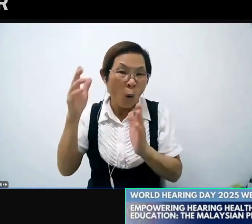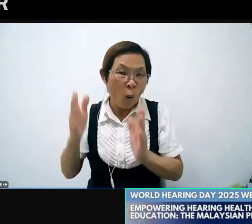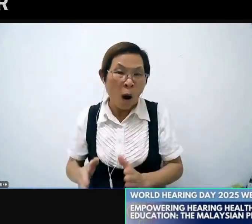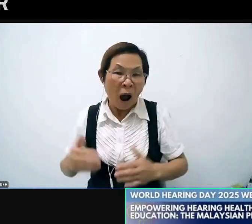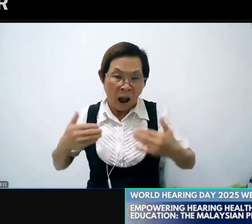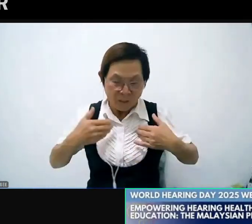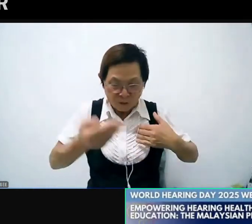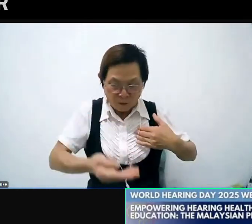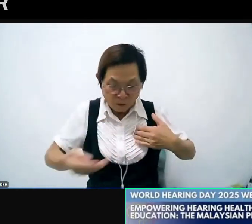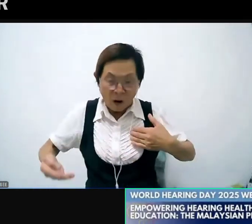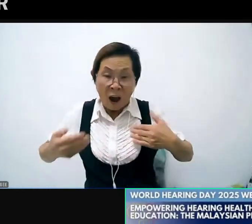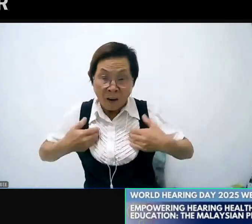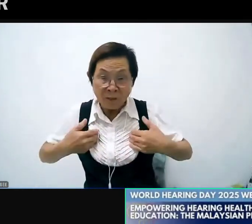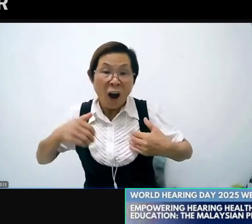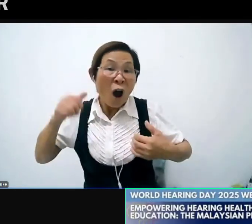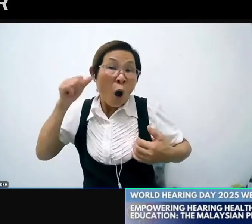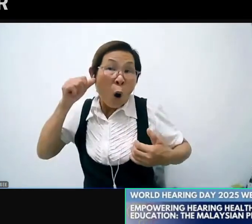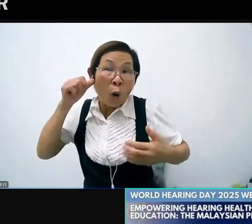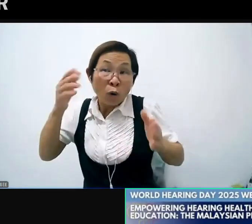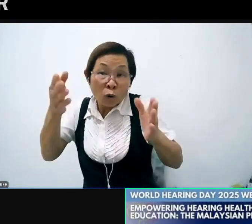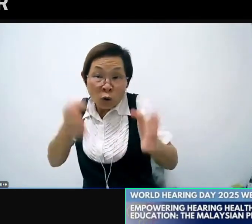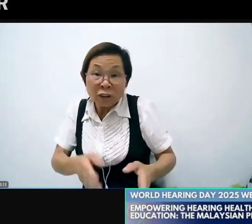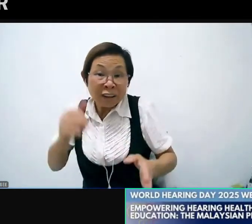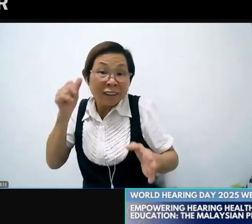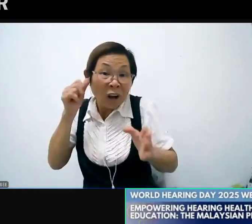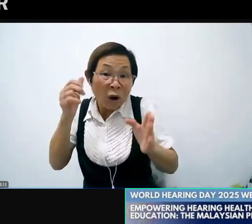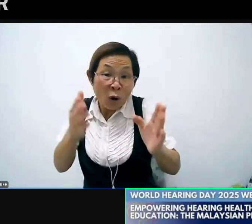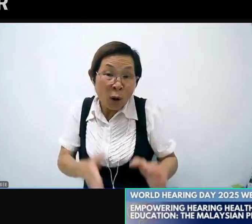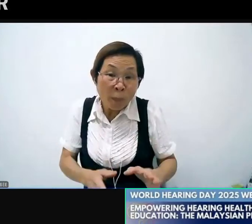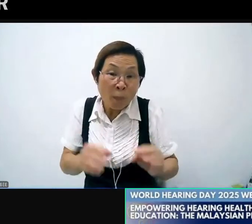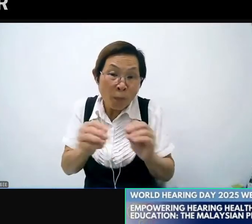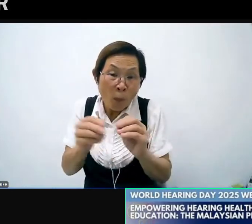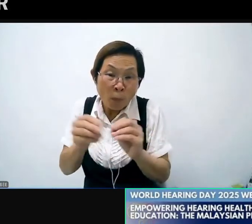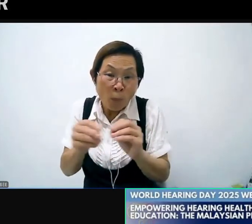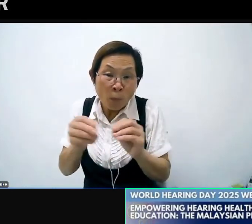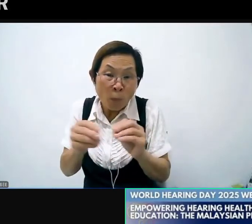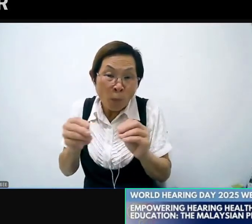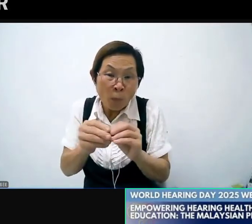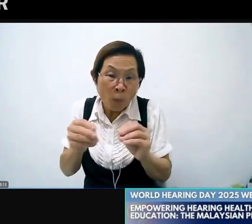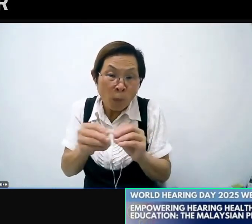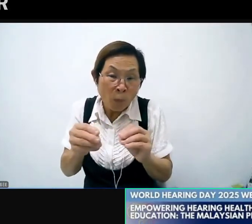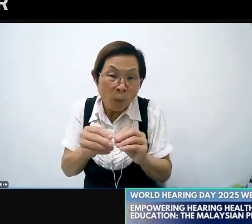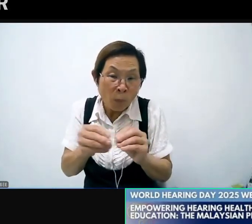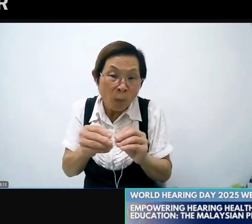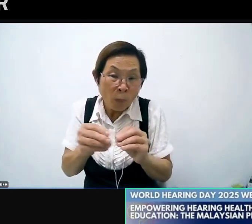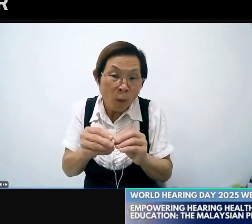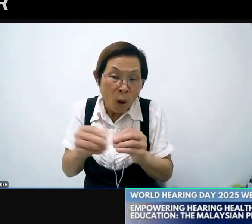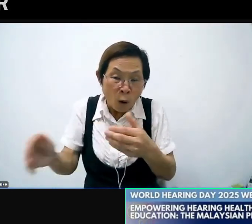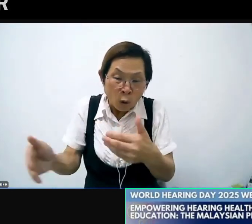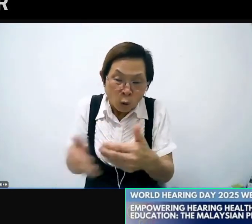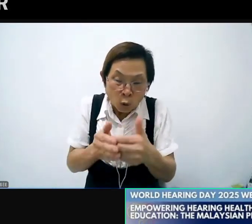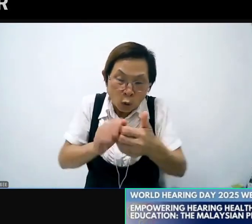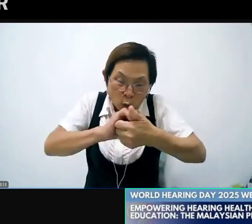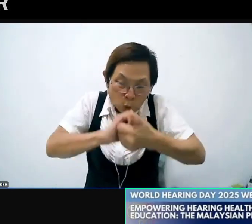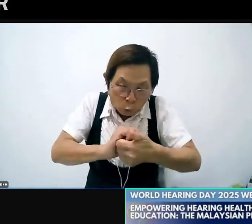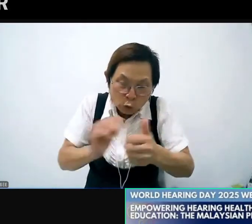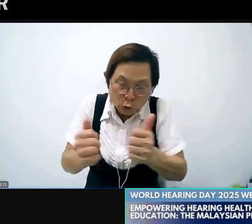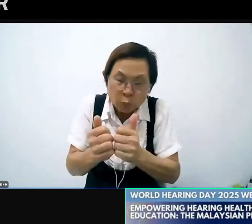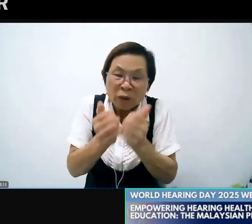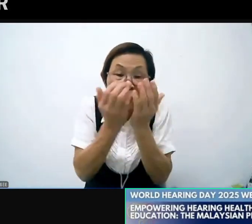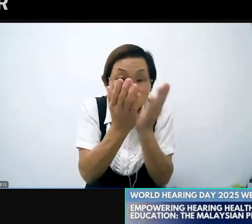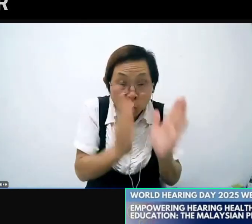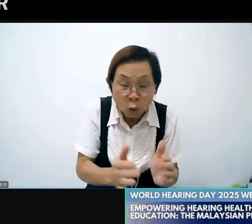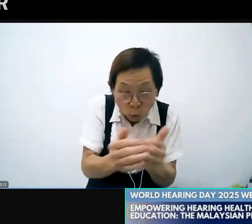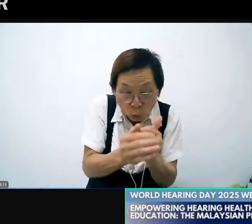facilities, because the audiologist is it's like kind of more close with the students and know